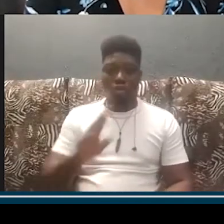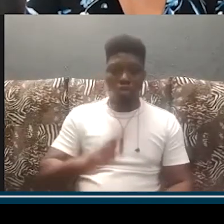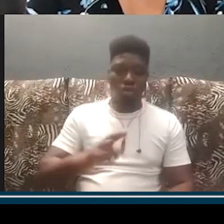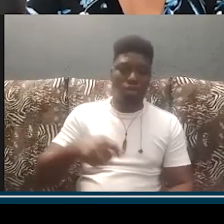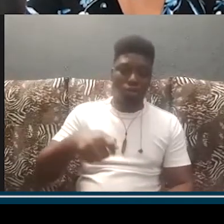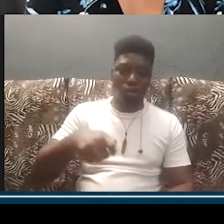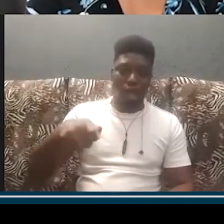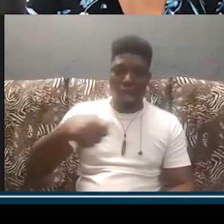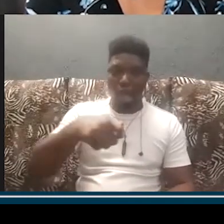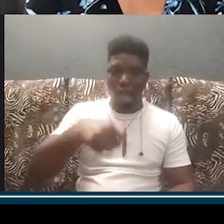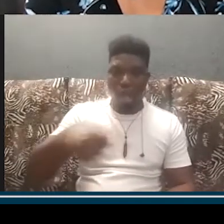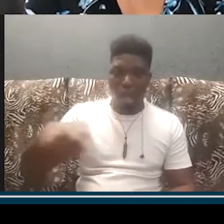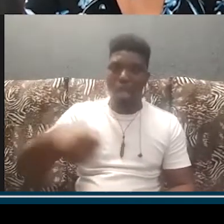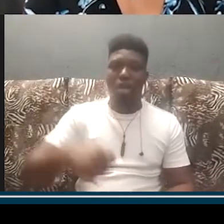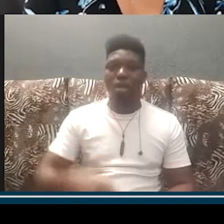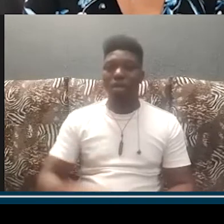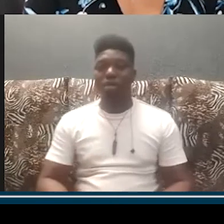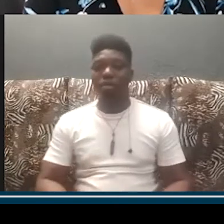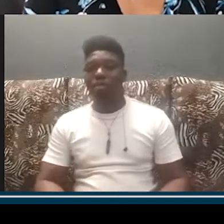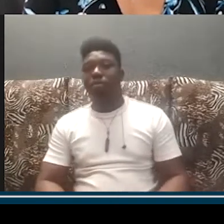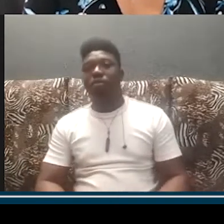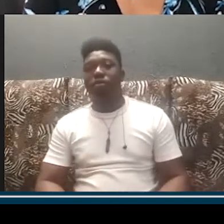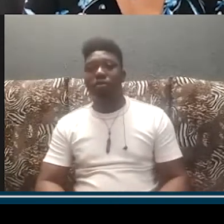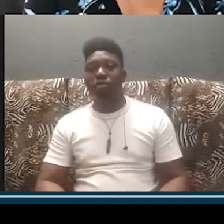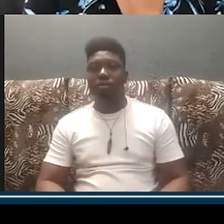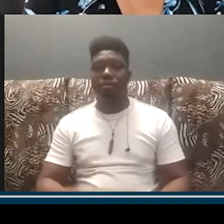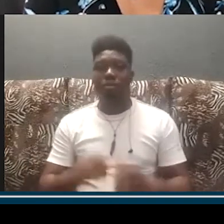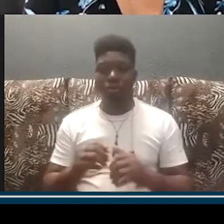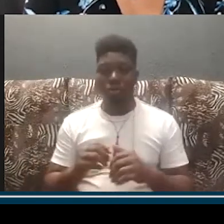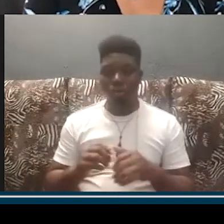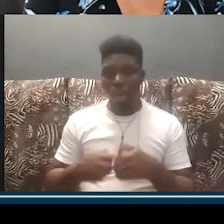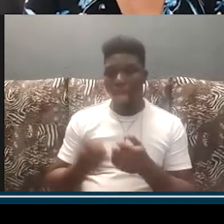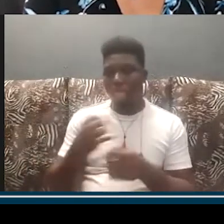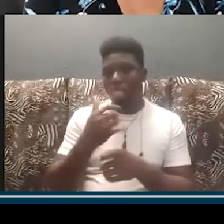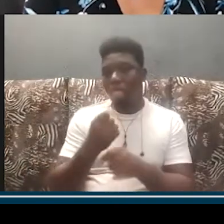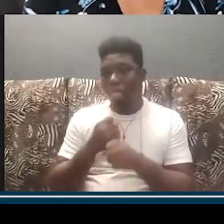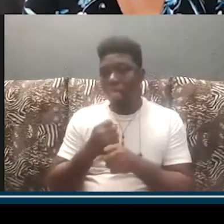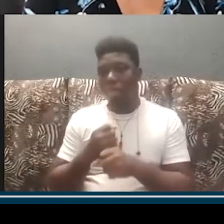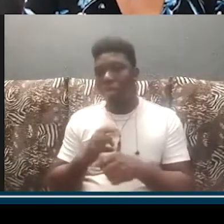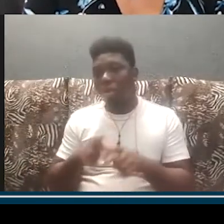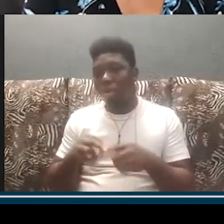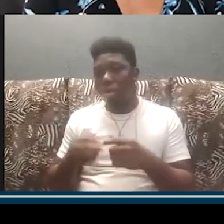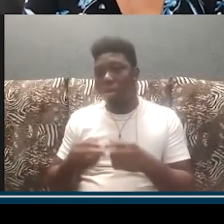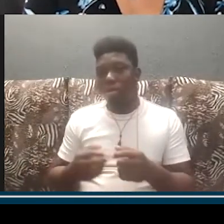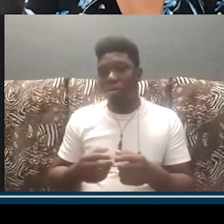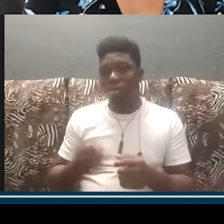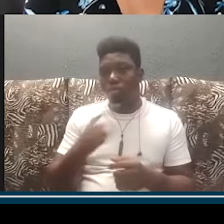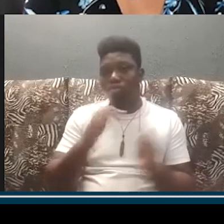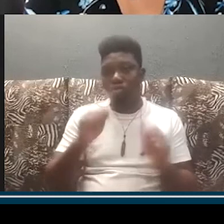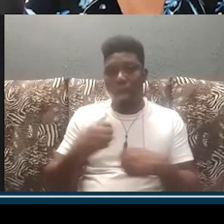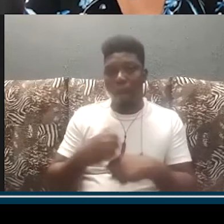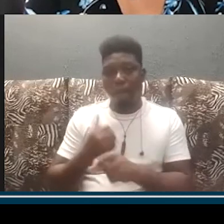and how they get, and how you can make anything you can say to people